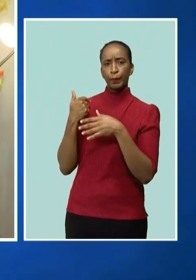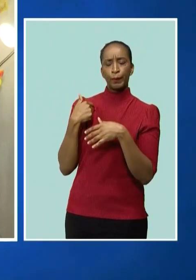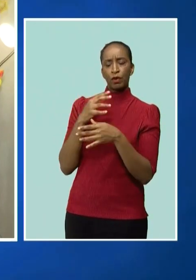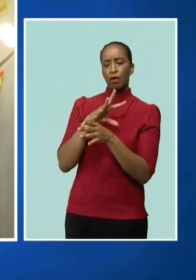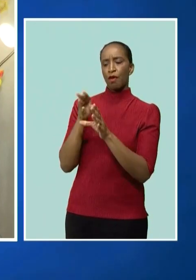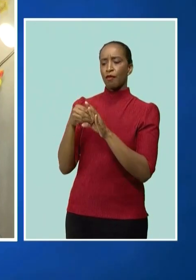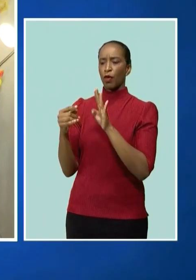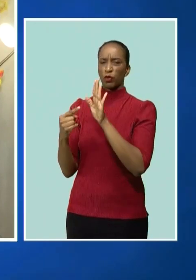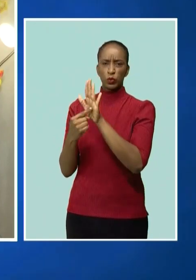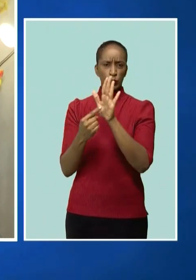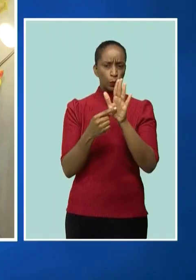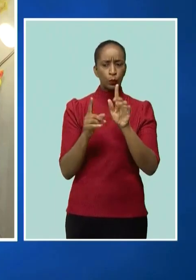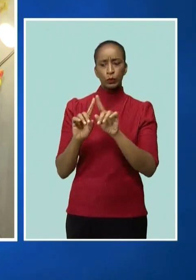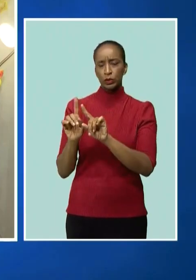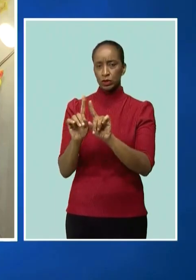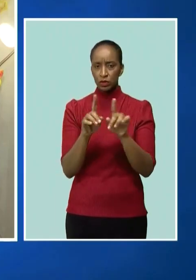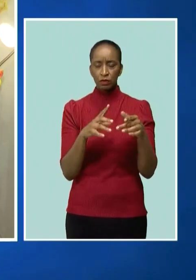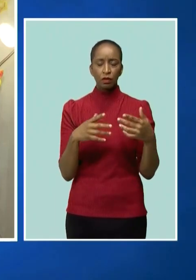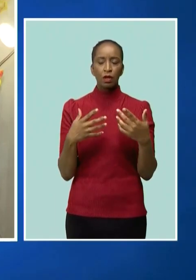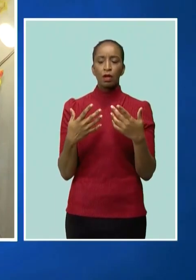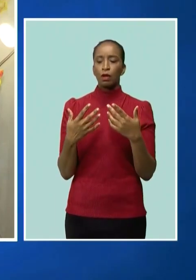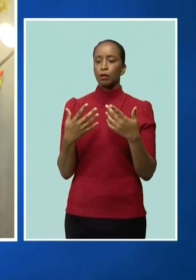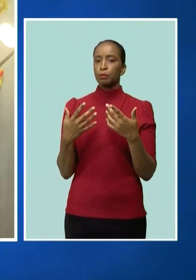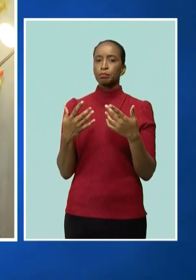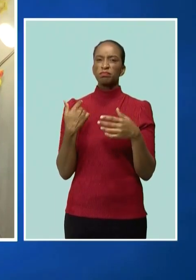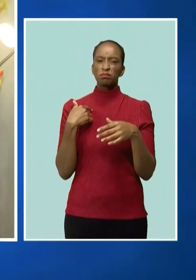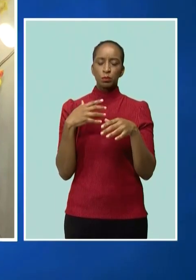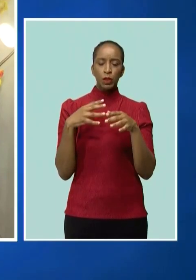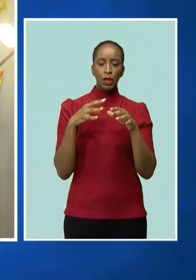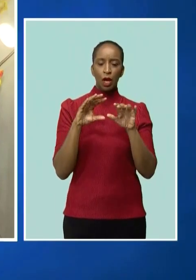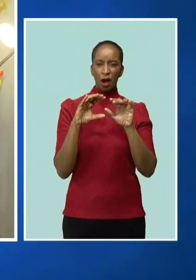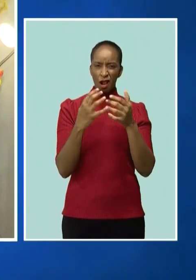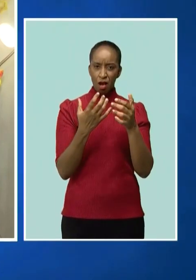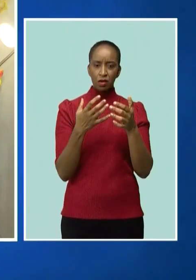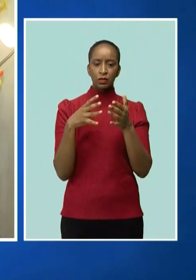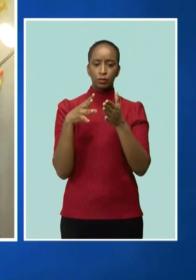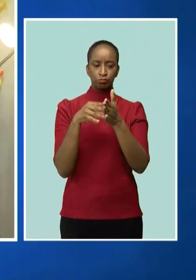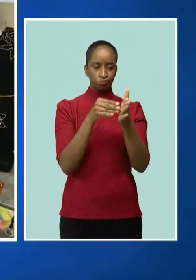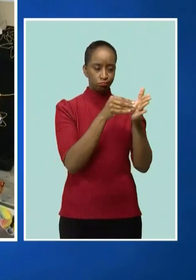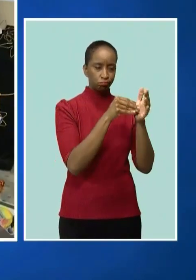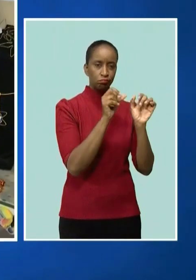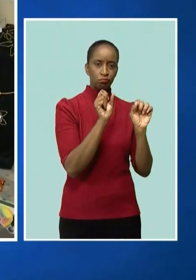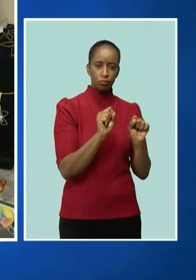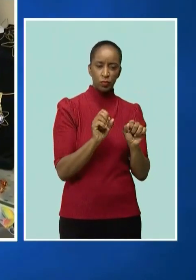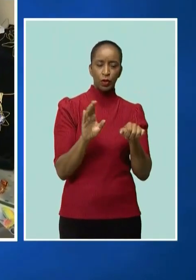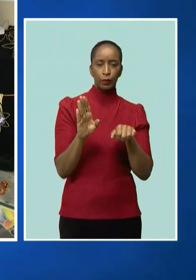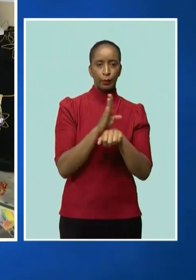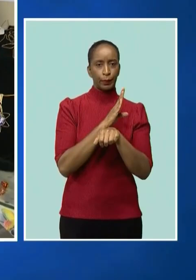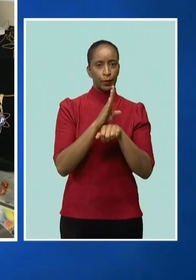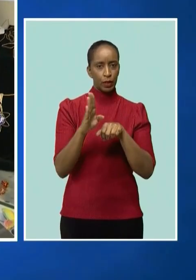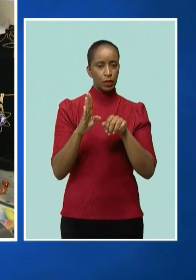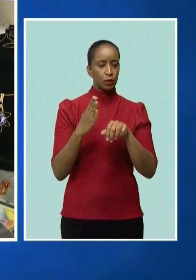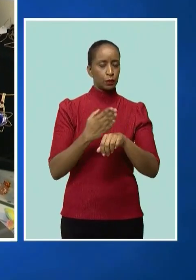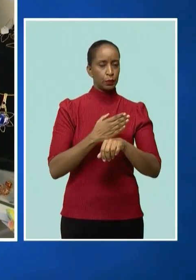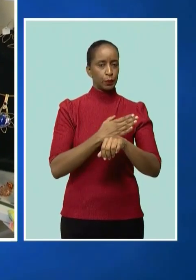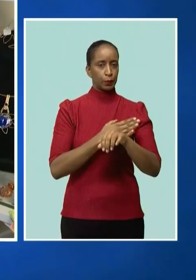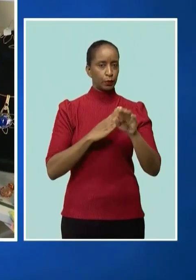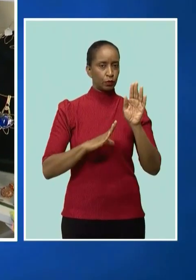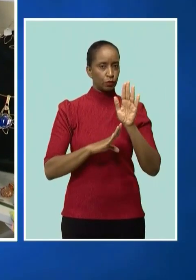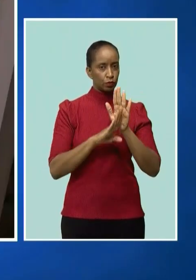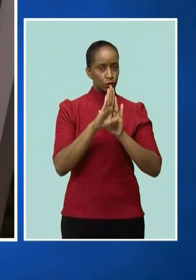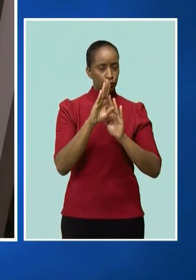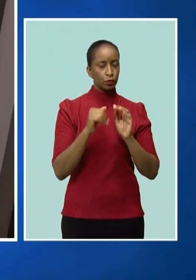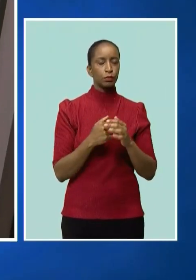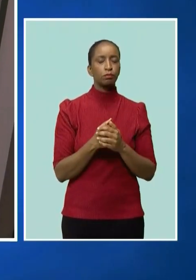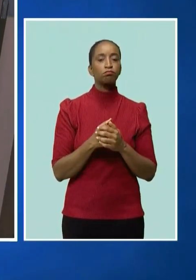also in different classes that would be beneficial for my business and the growth of it. And looking towards the future, she says expansion